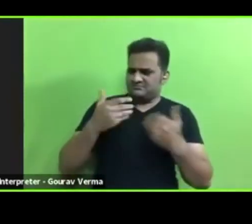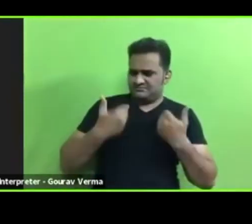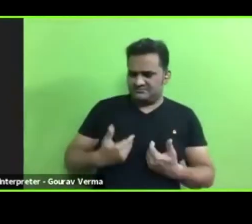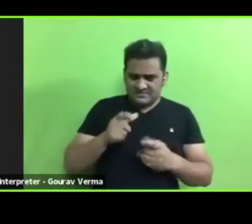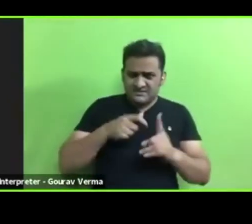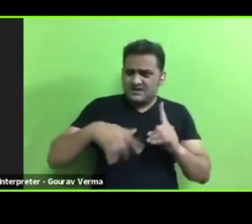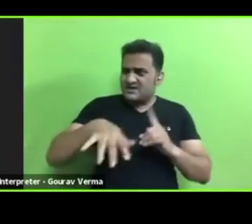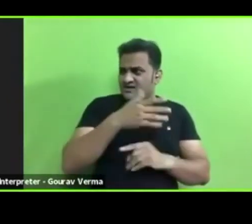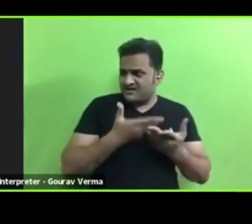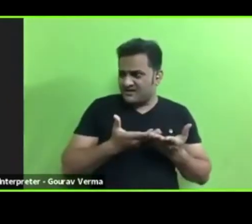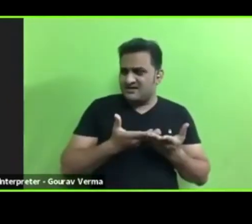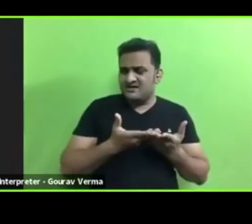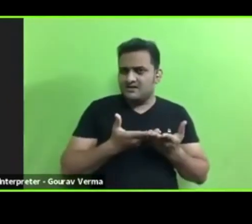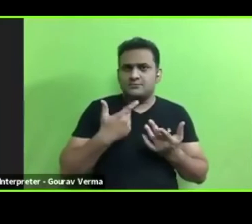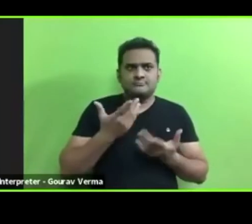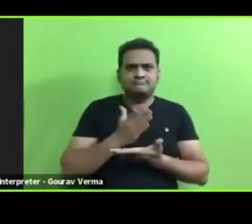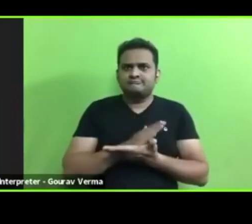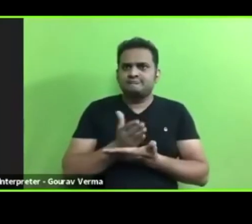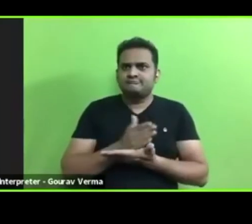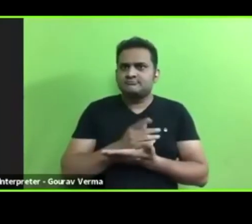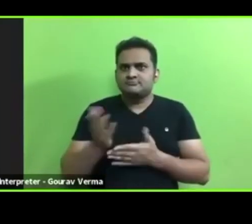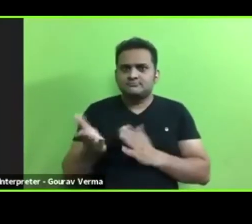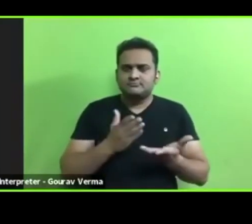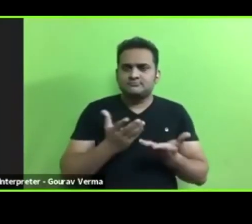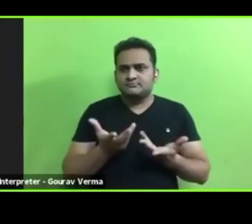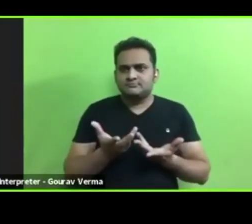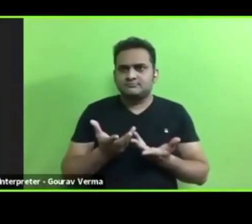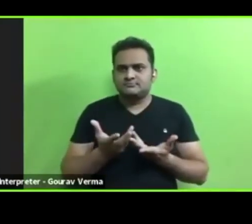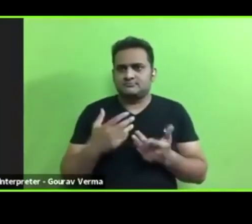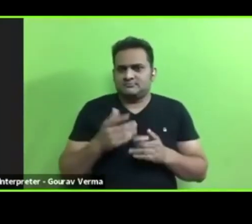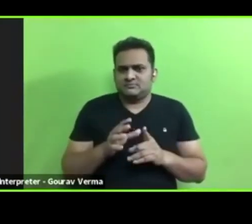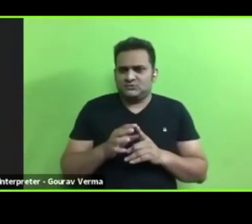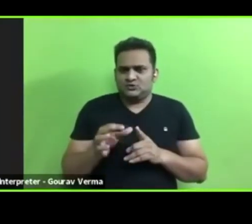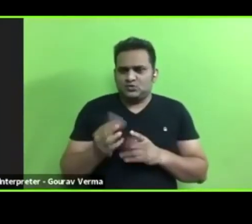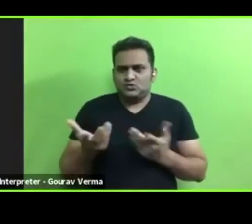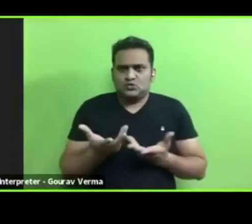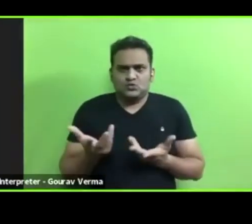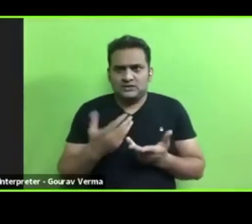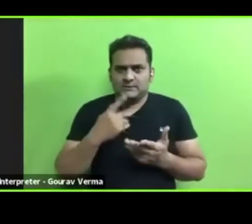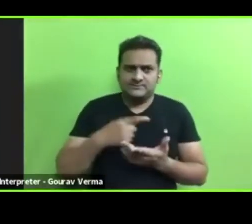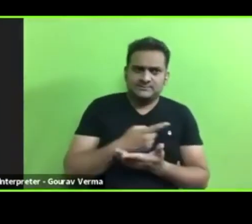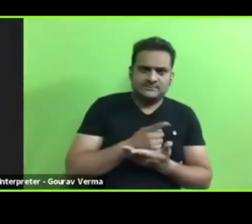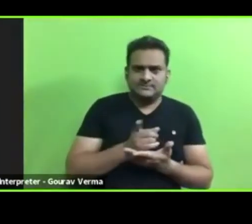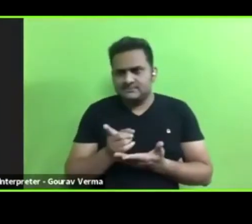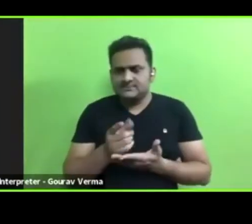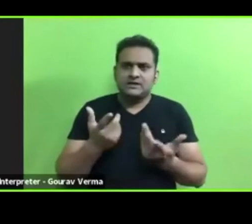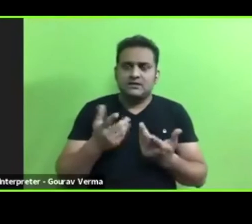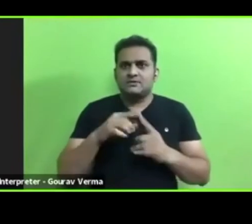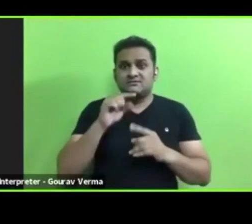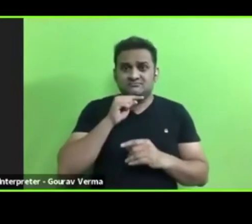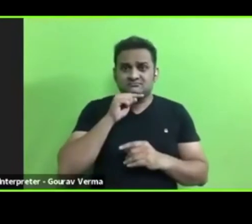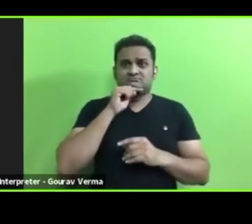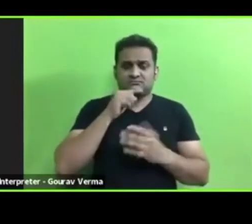in between the gore of what we need to do and that divinity of a